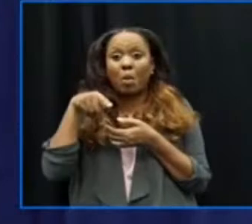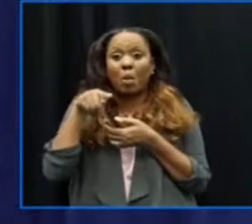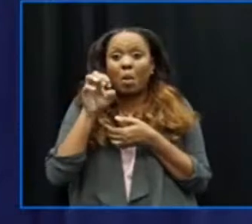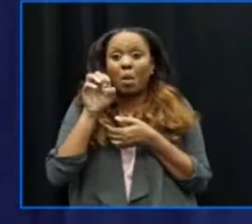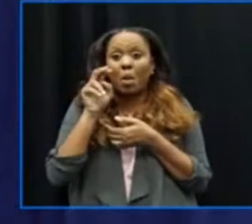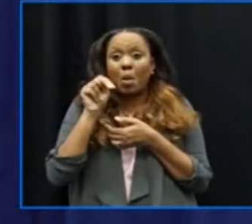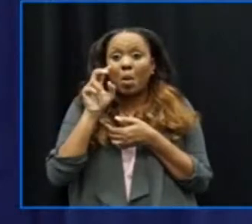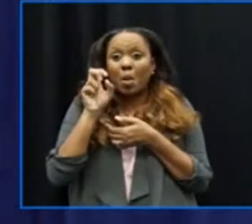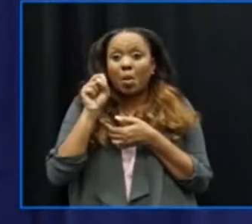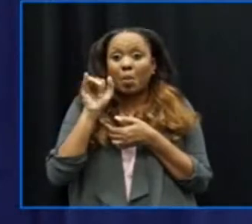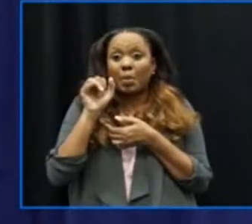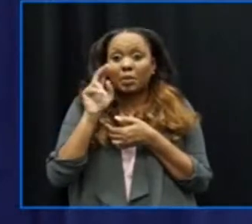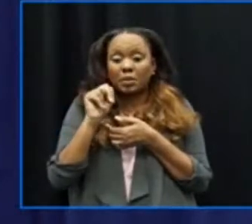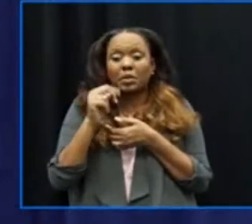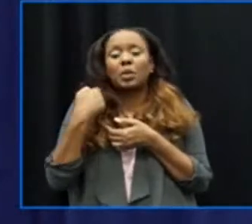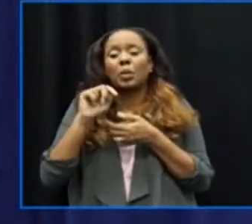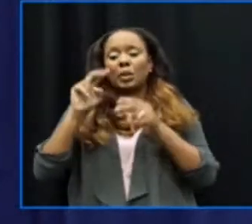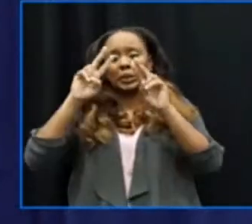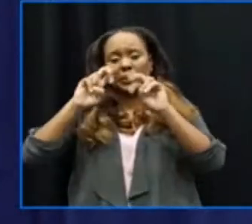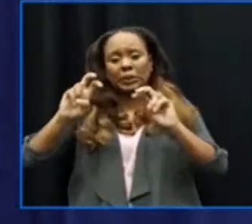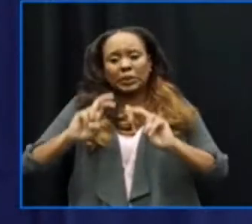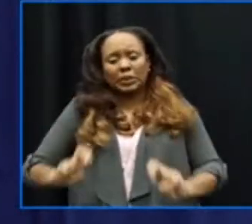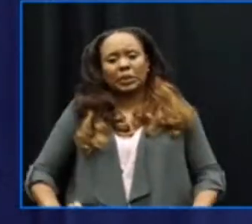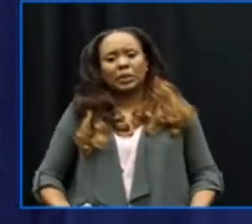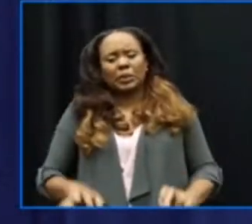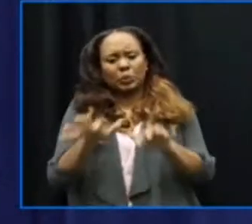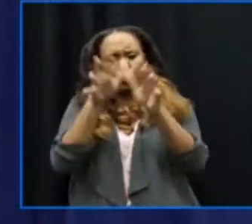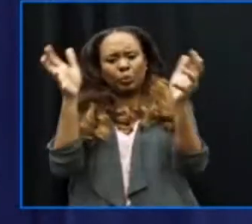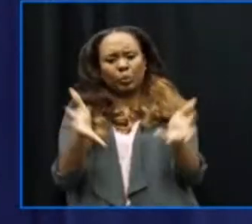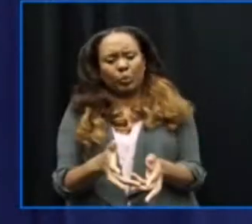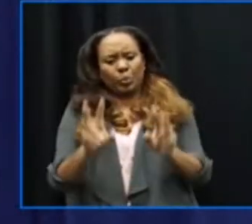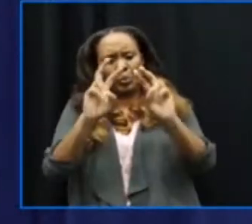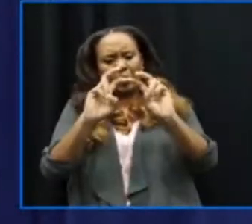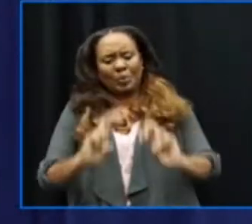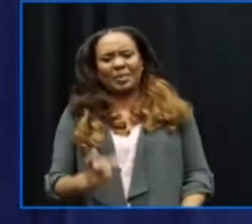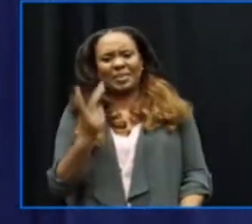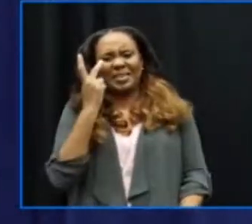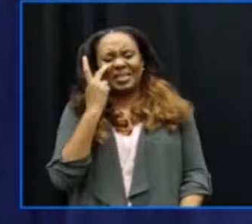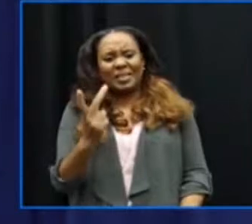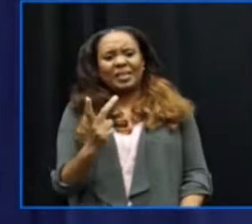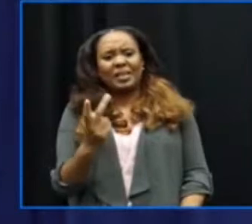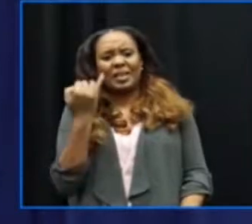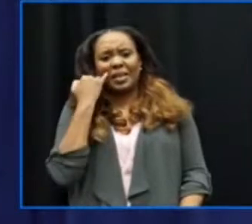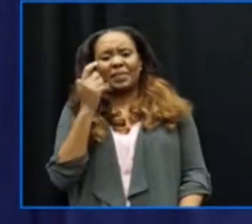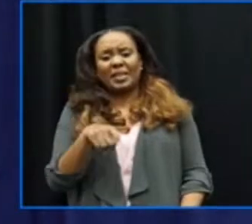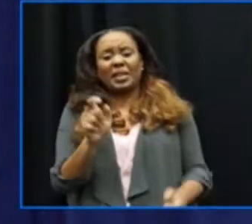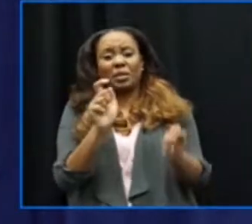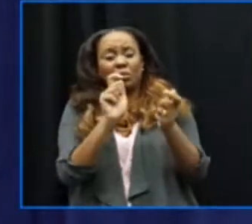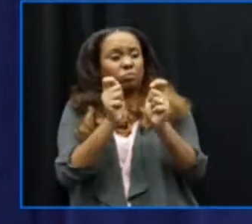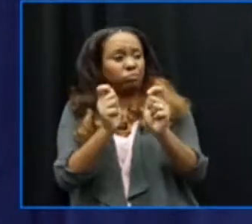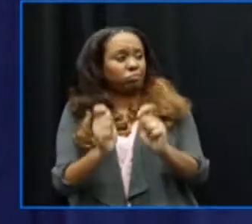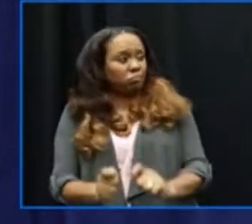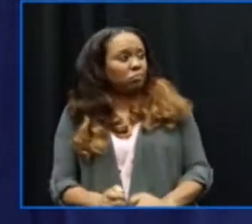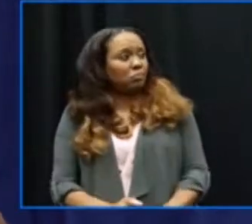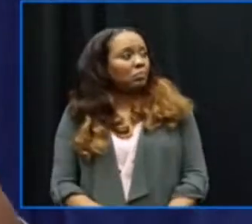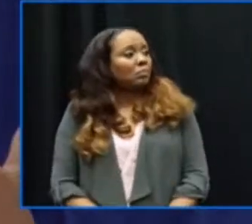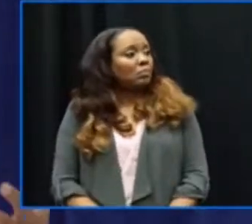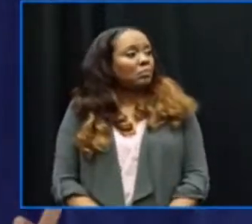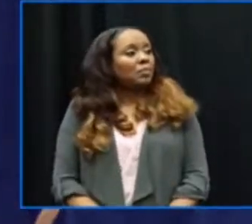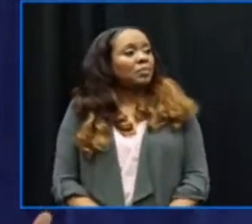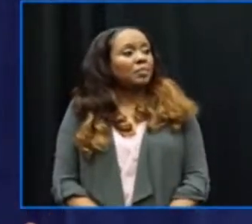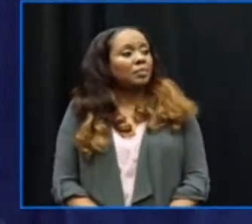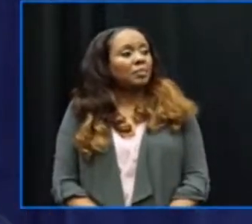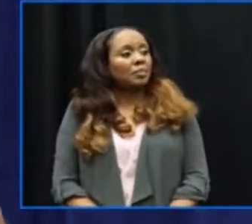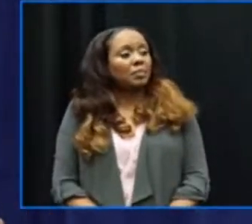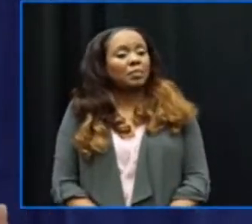wage index, and we determine what the adjustment in January will be for pensions. Right? And the idea is to allow